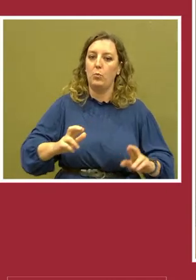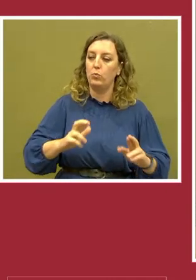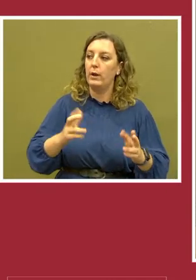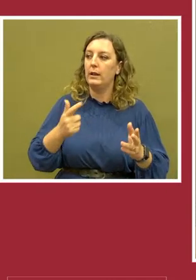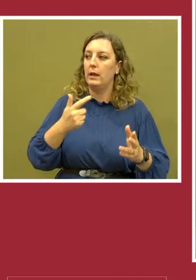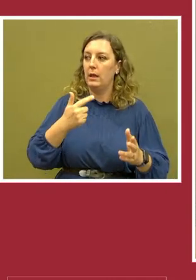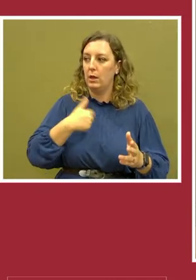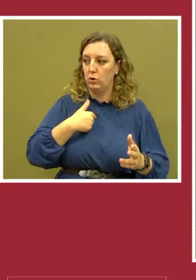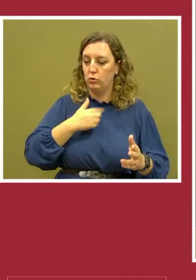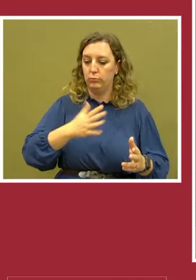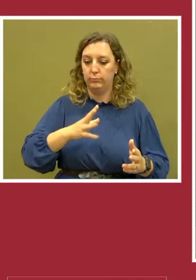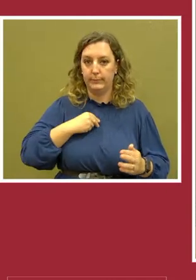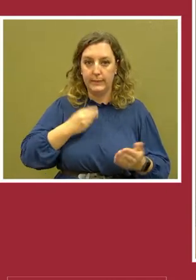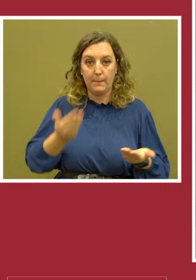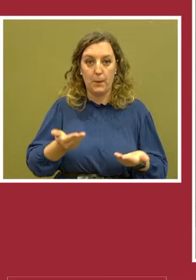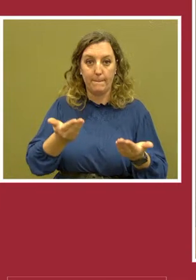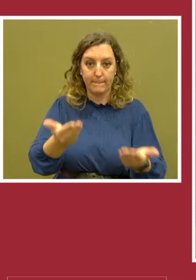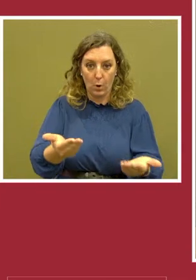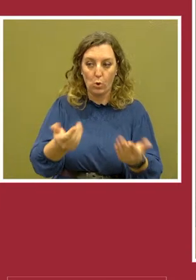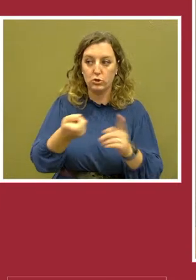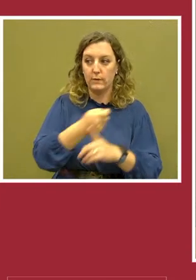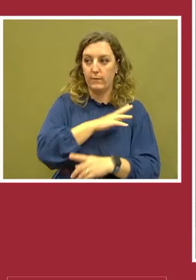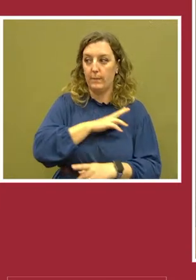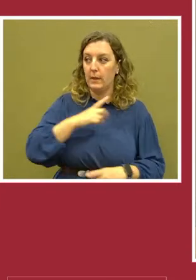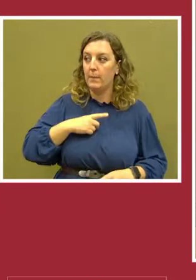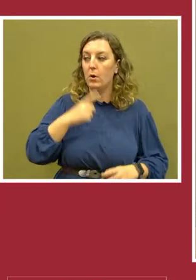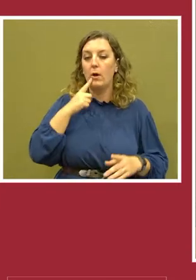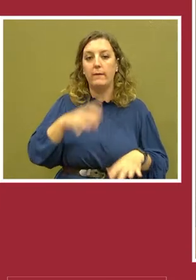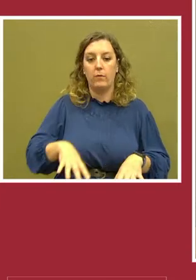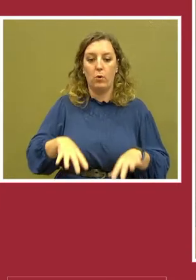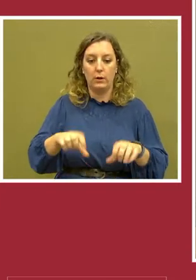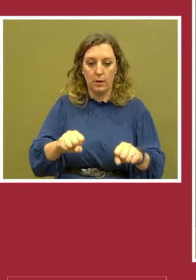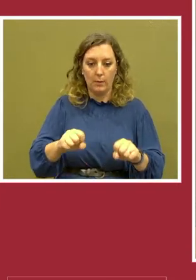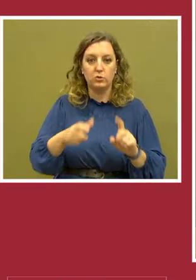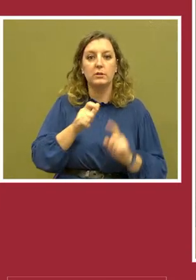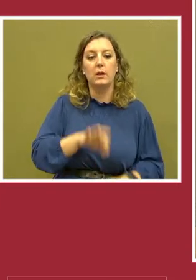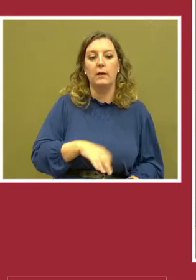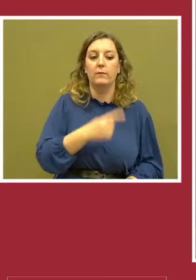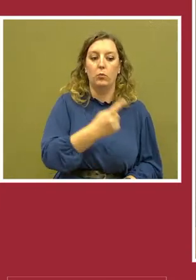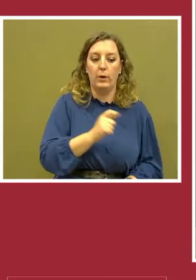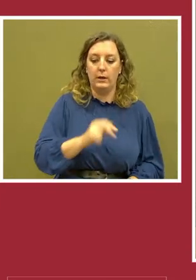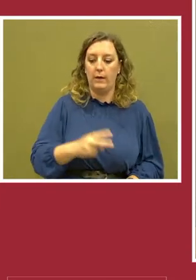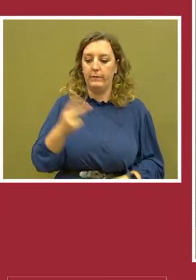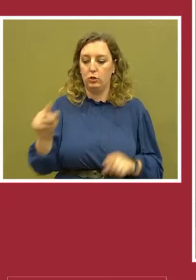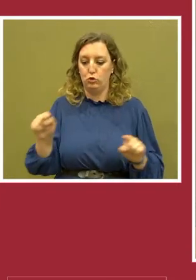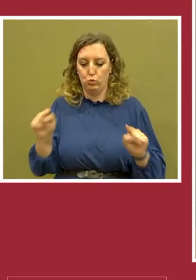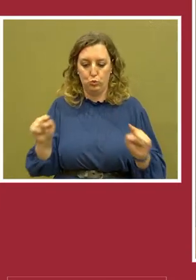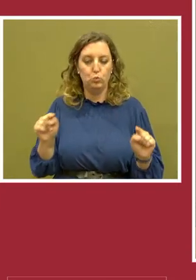entertain a motion from the board for adoption of one of the two